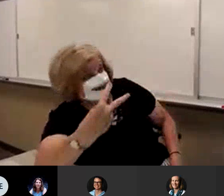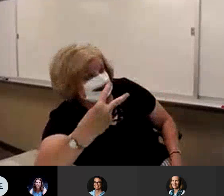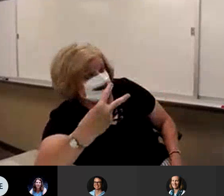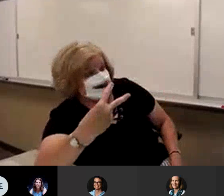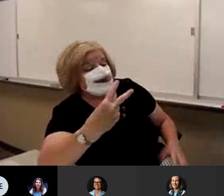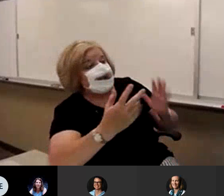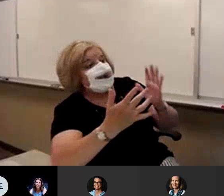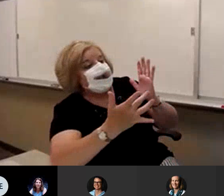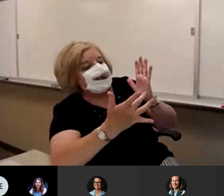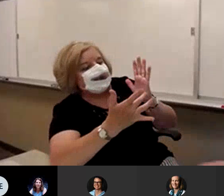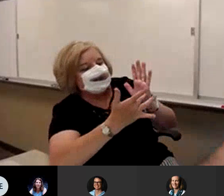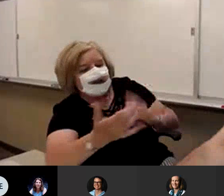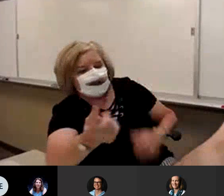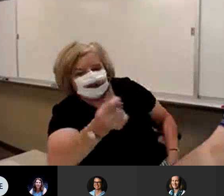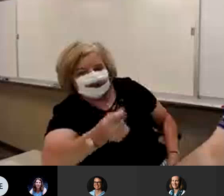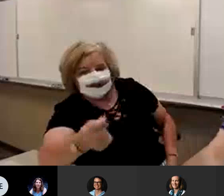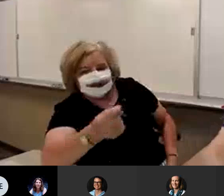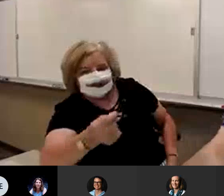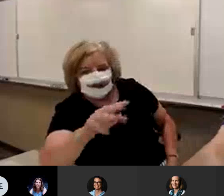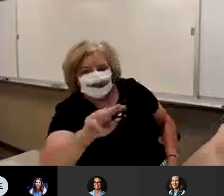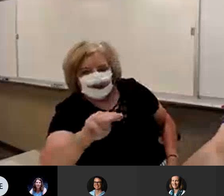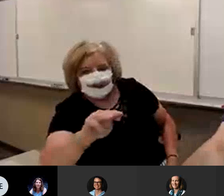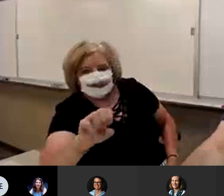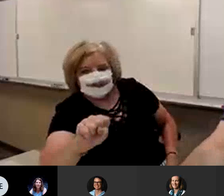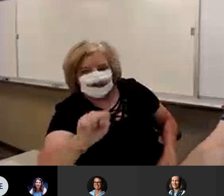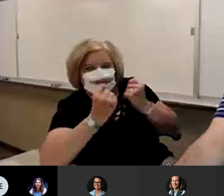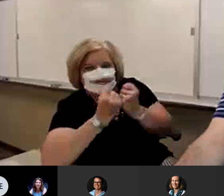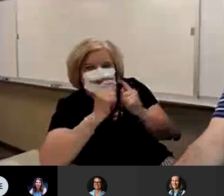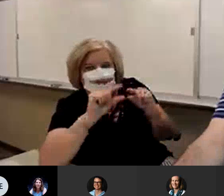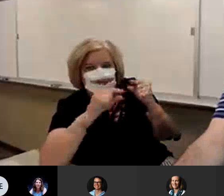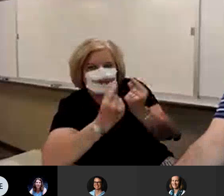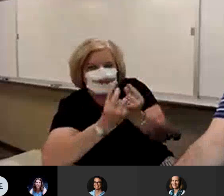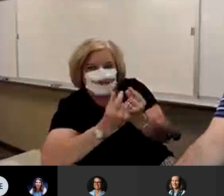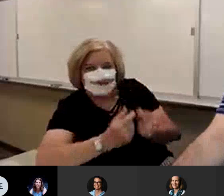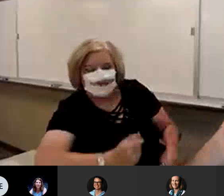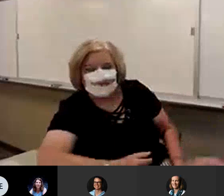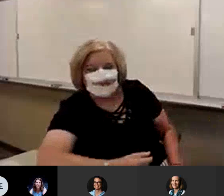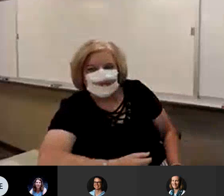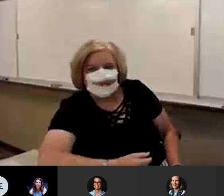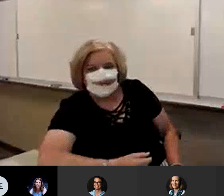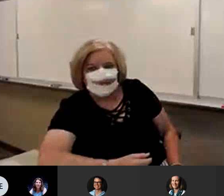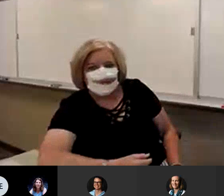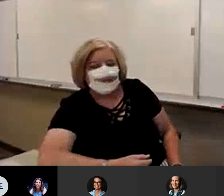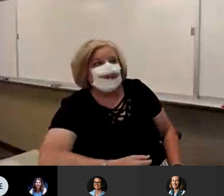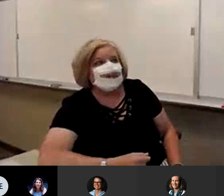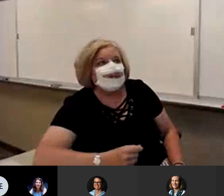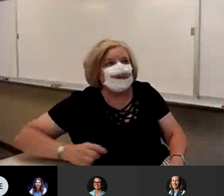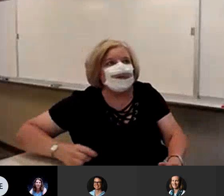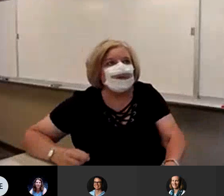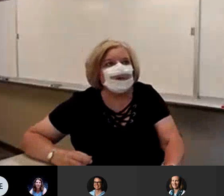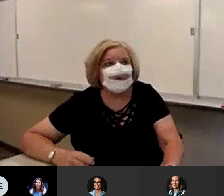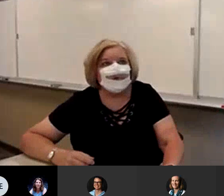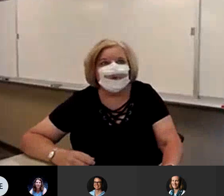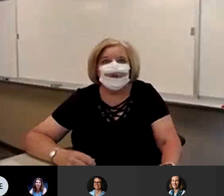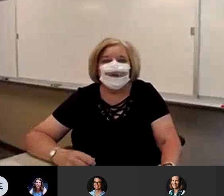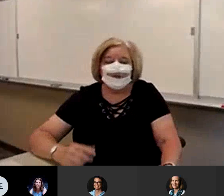Tech Tuesday Microsoft team group. That should be the team you're part of. And we'll talk about this a little bit